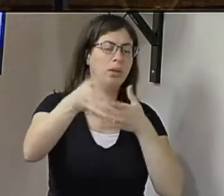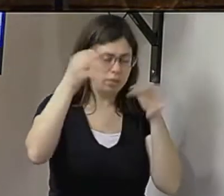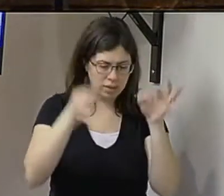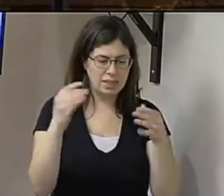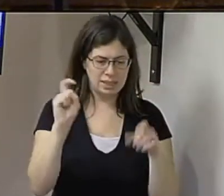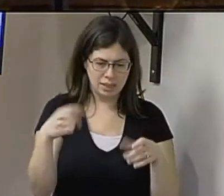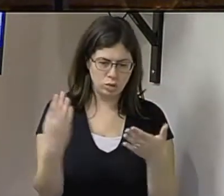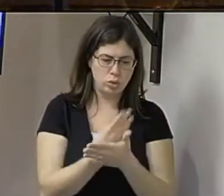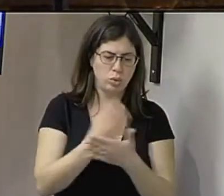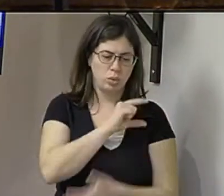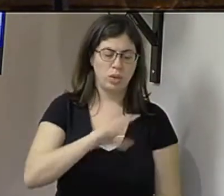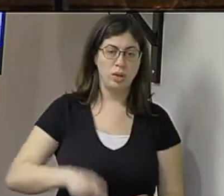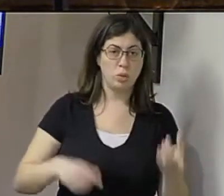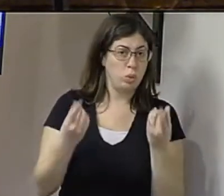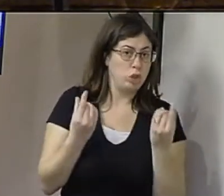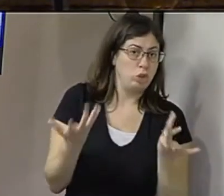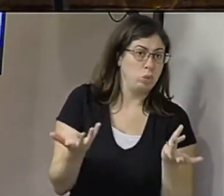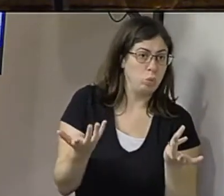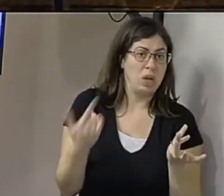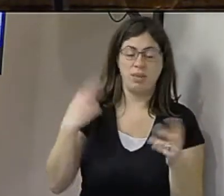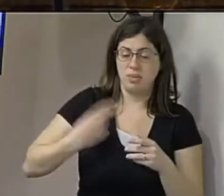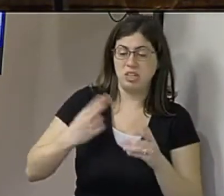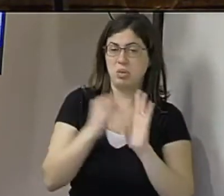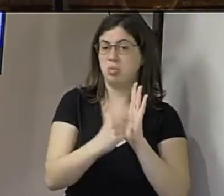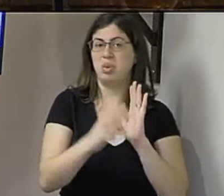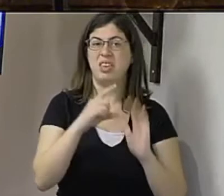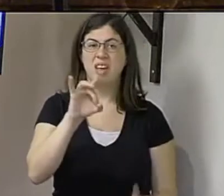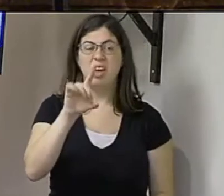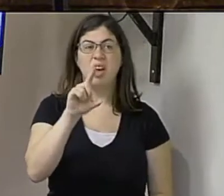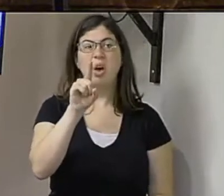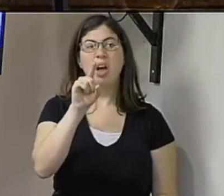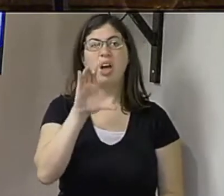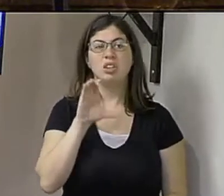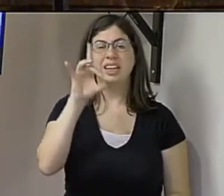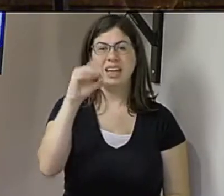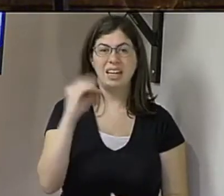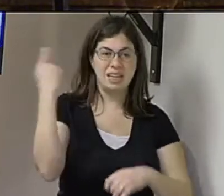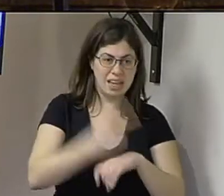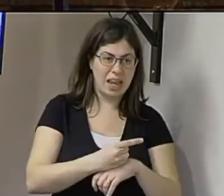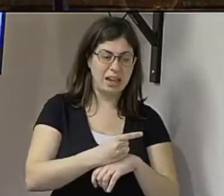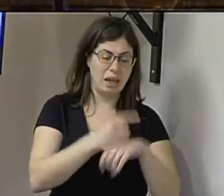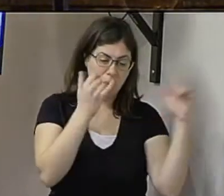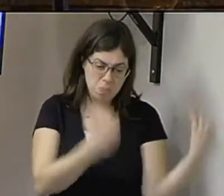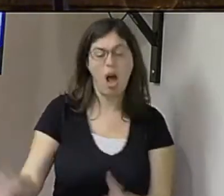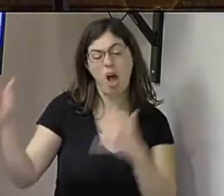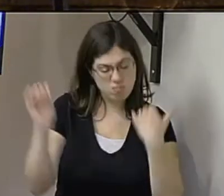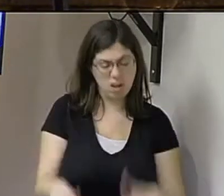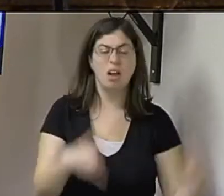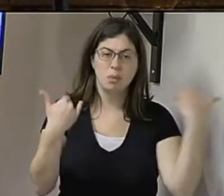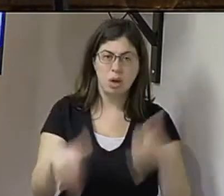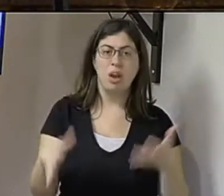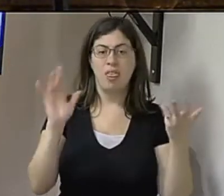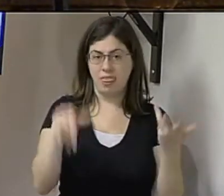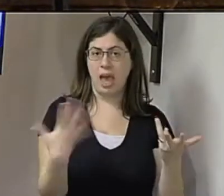between? We actually have some historical documentation. This 180-day rager that he'd been throwing for everybody